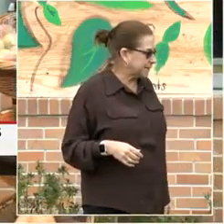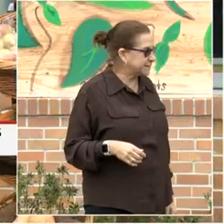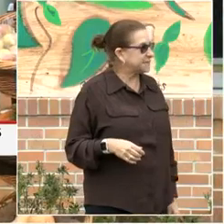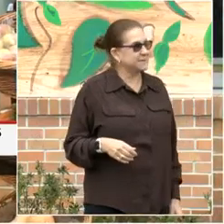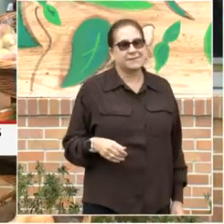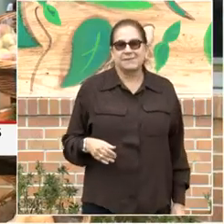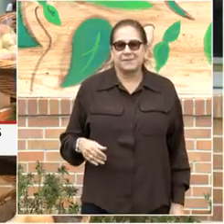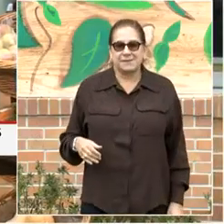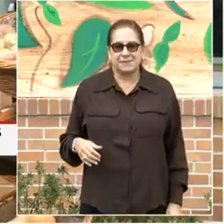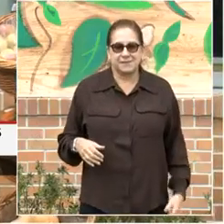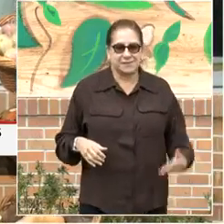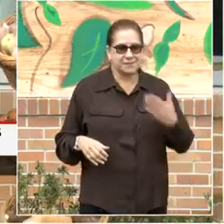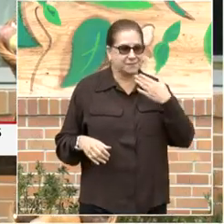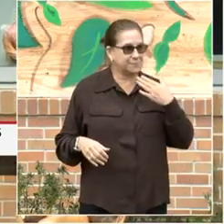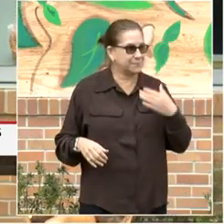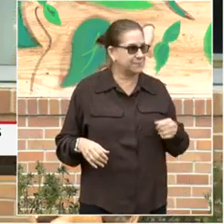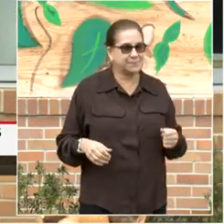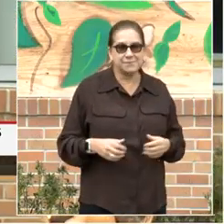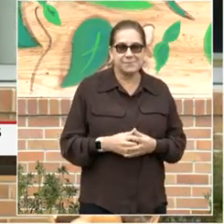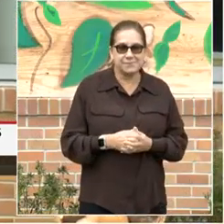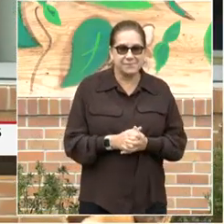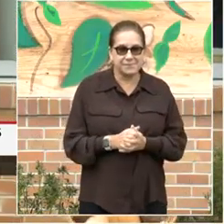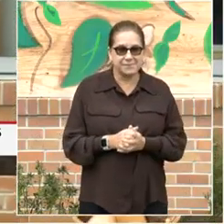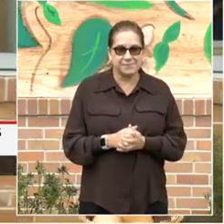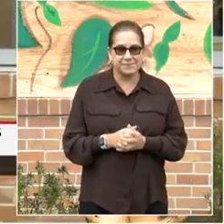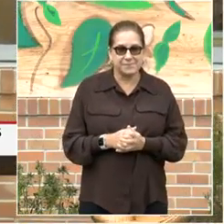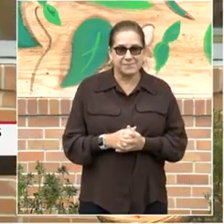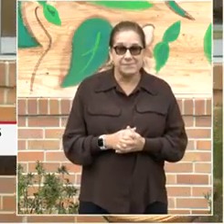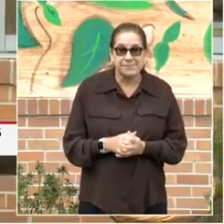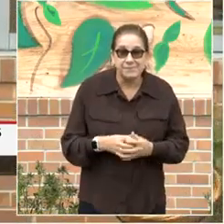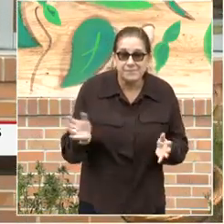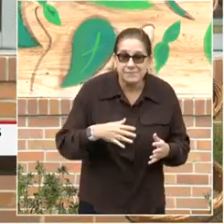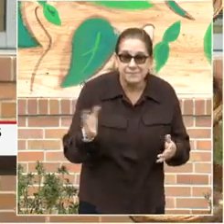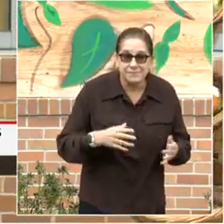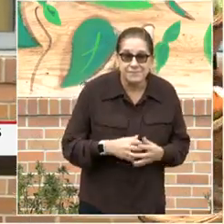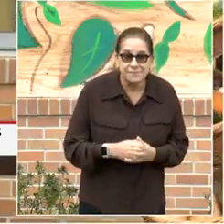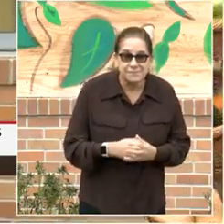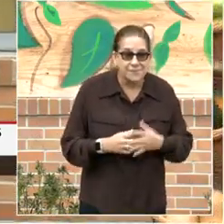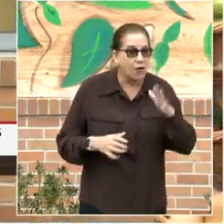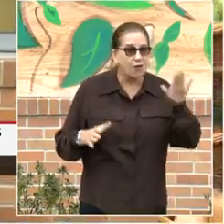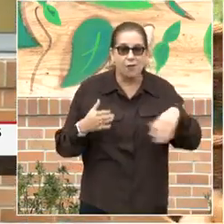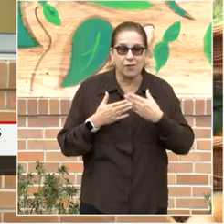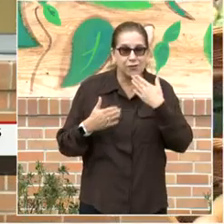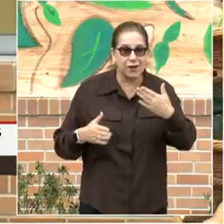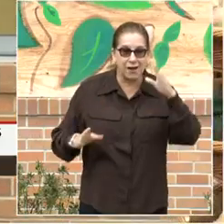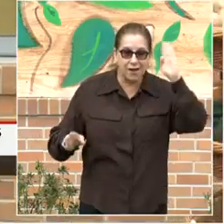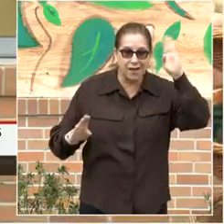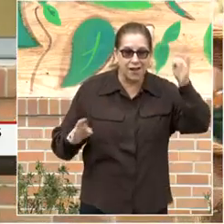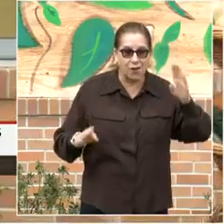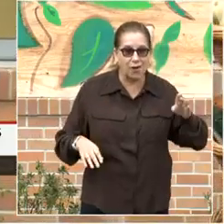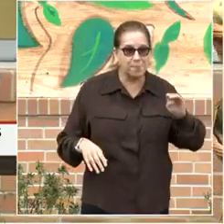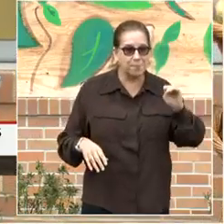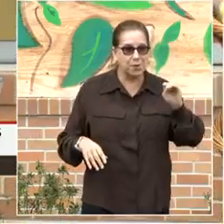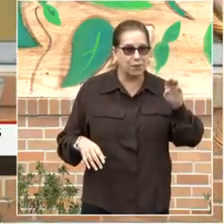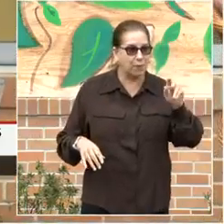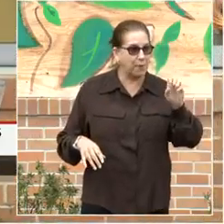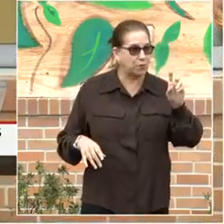God is good. And all the time. God is good. So I want to thank our mayor, Muriel Bowser. Give her another round of